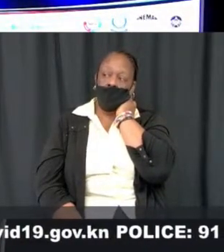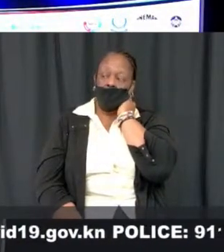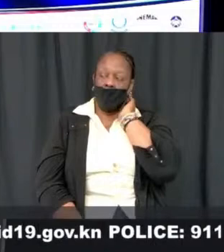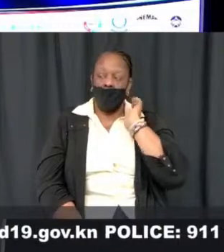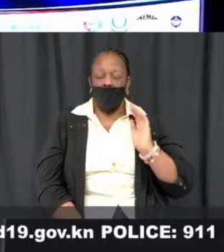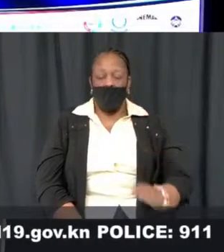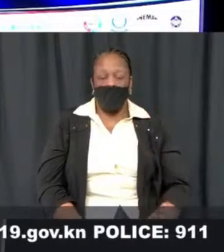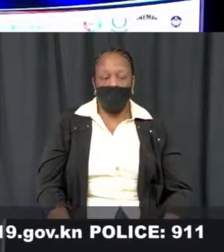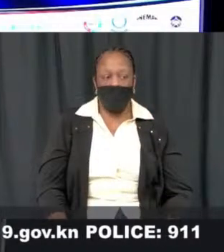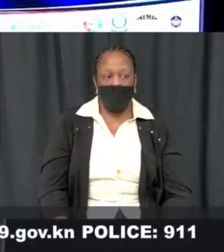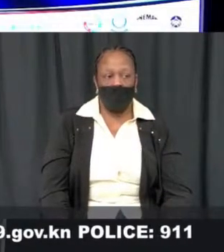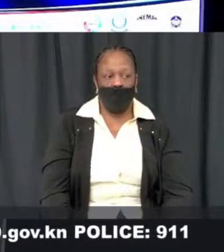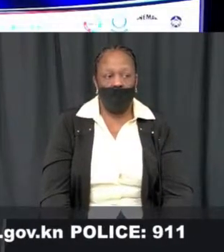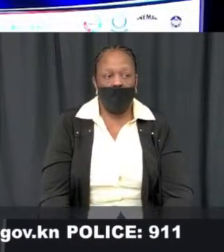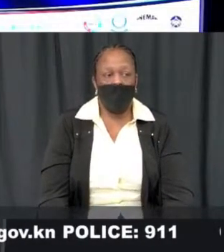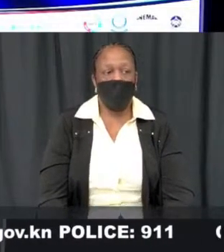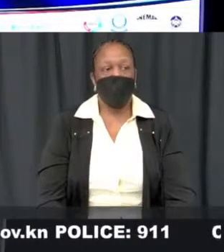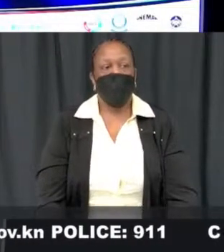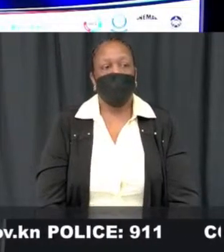Thank you, Dr.